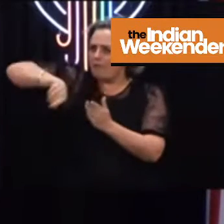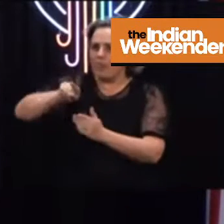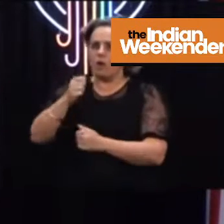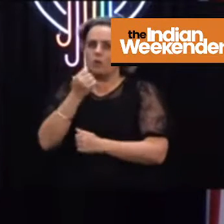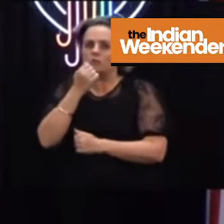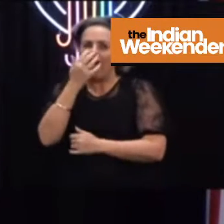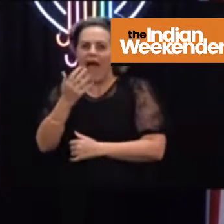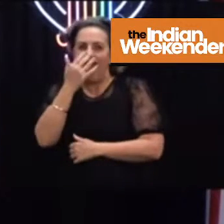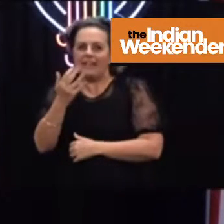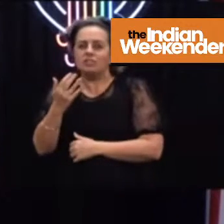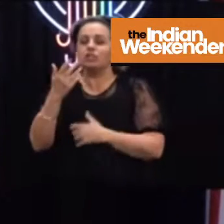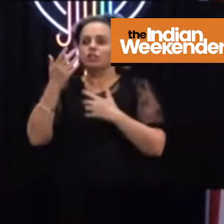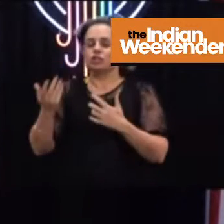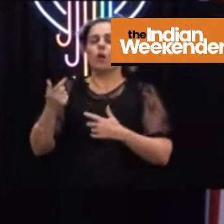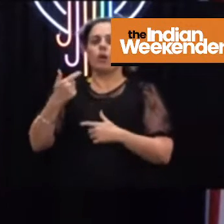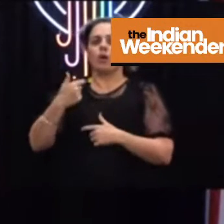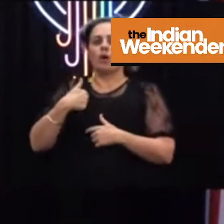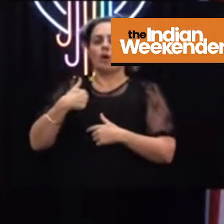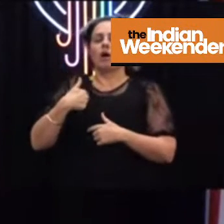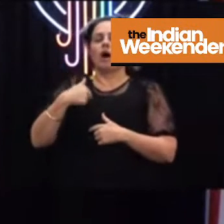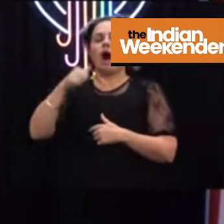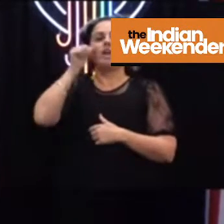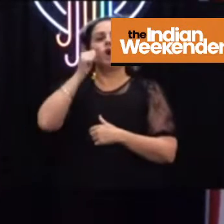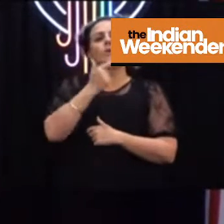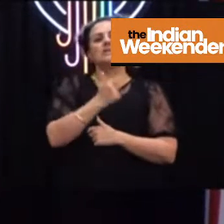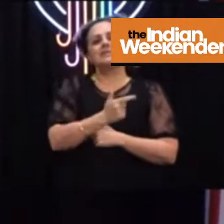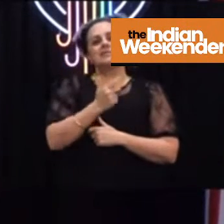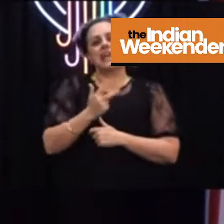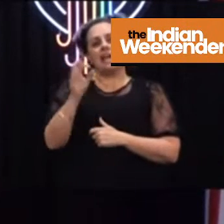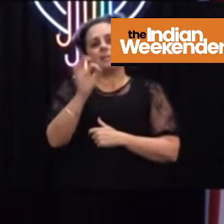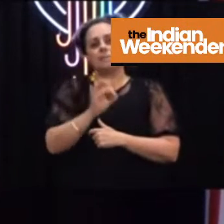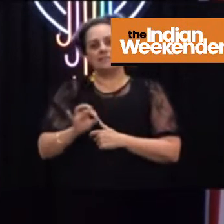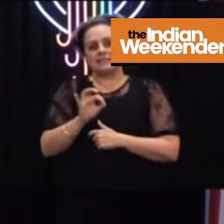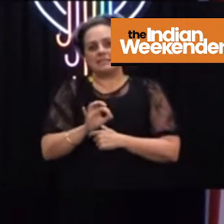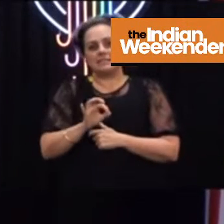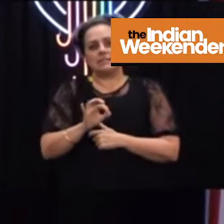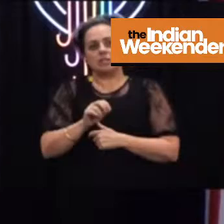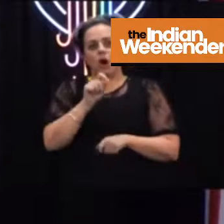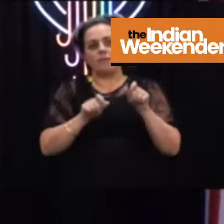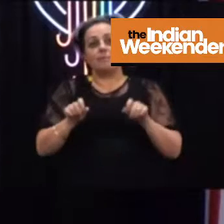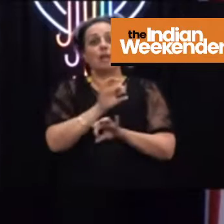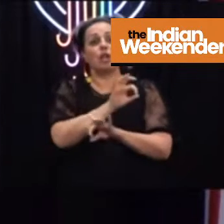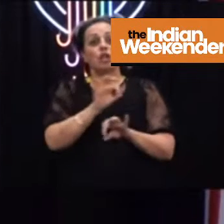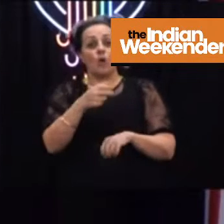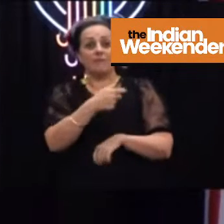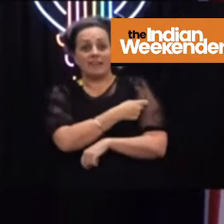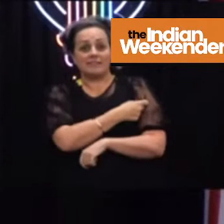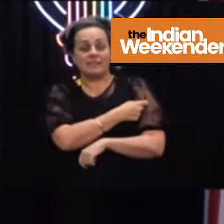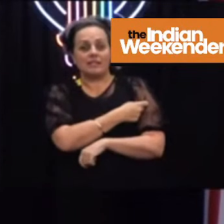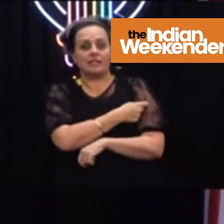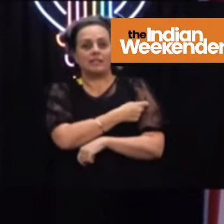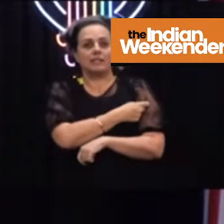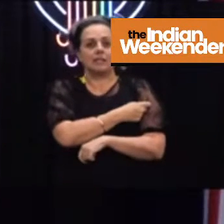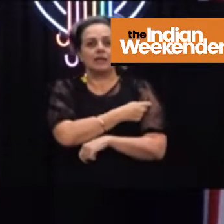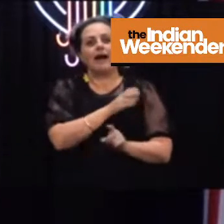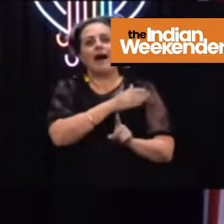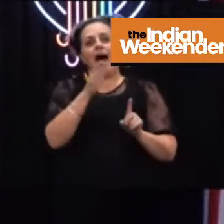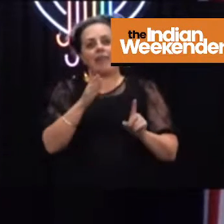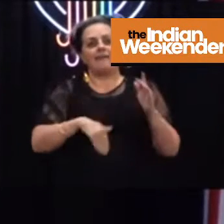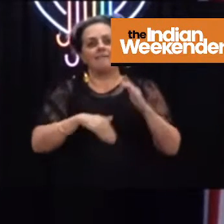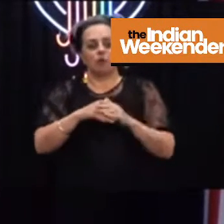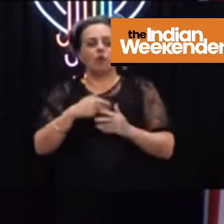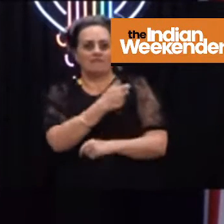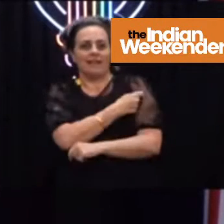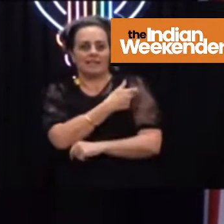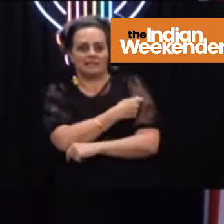on just the 12 and overs, and that is 78% of people no vaccines and just 4% fully vaccinated. That is, they've had their second